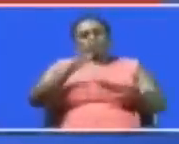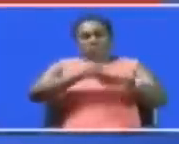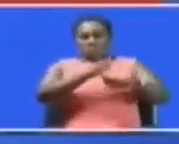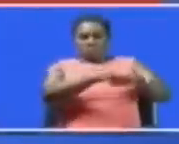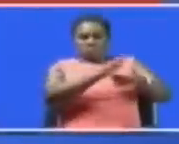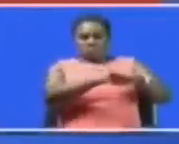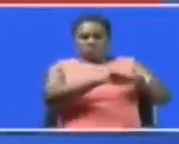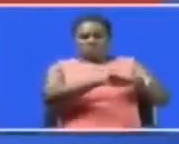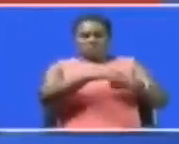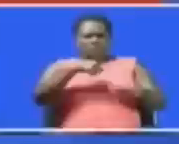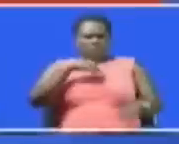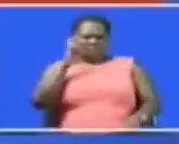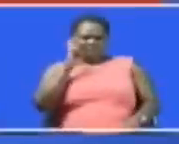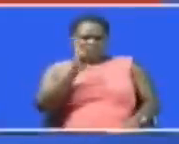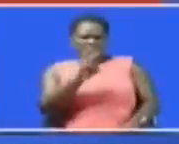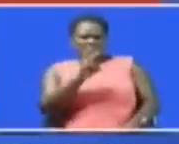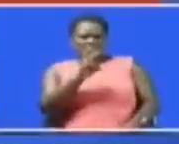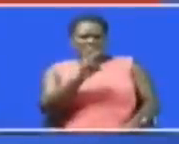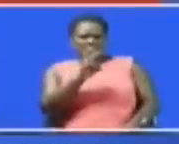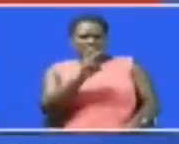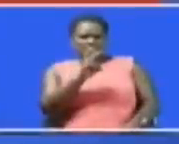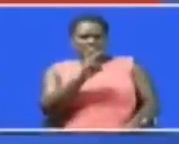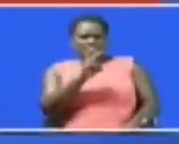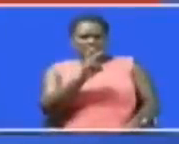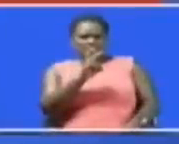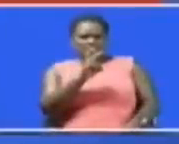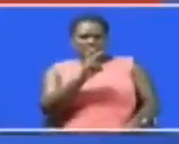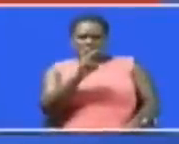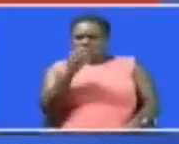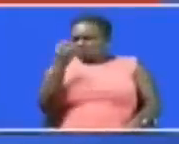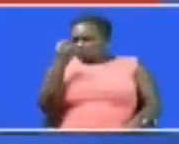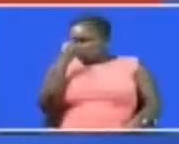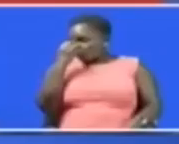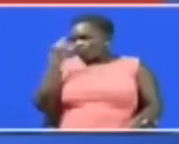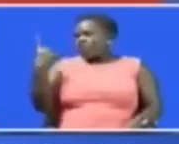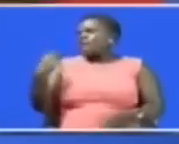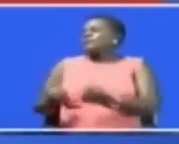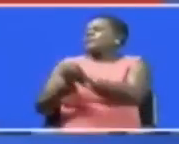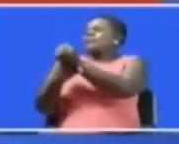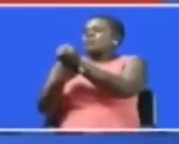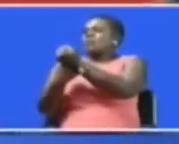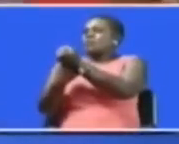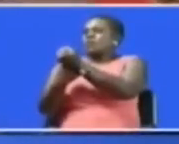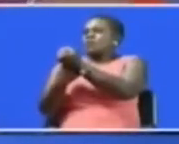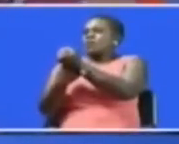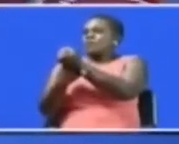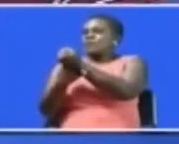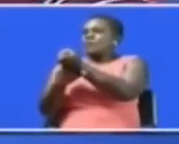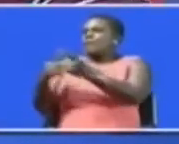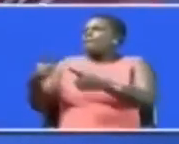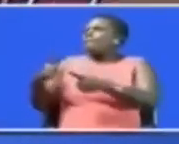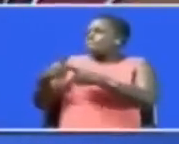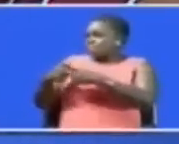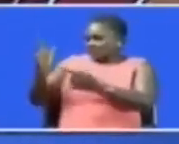good. And that I don't see, if it was the deputy president, he was among the first people to support it. I have supported it. Everybody has supported it. That's good.